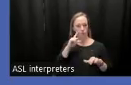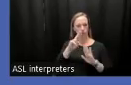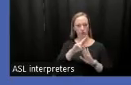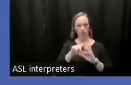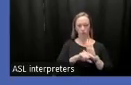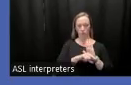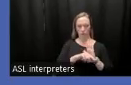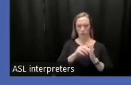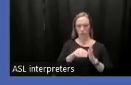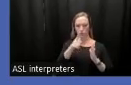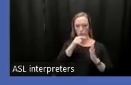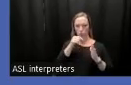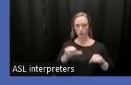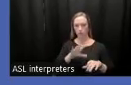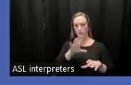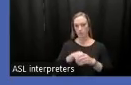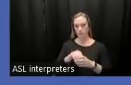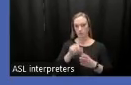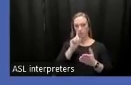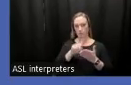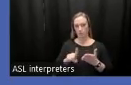could participate in the research. Mm-hmm.